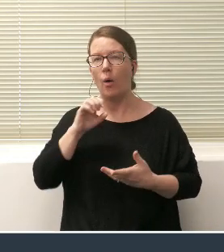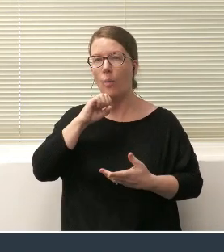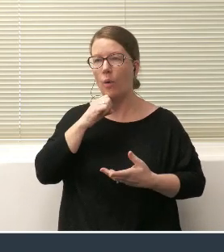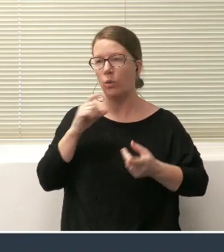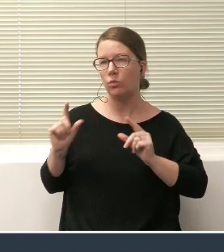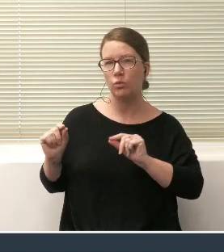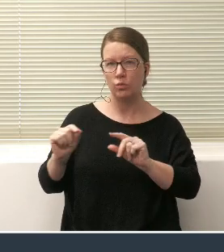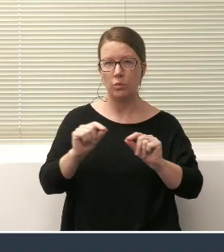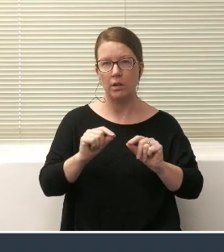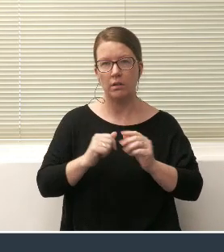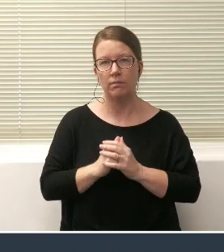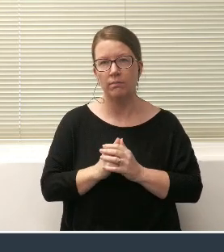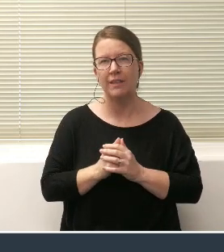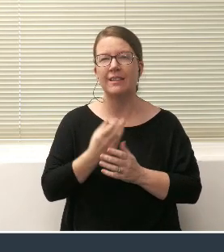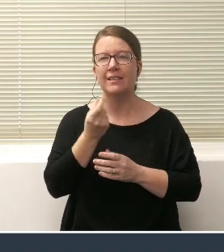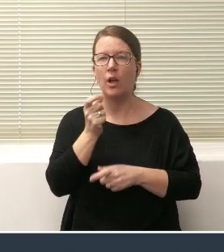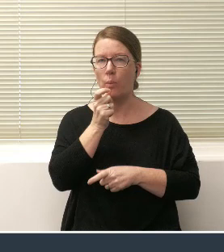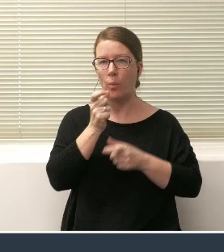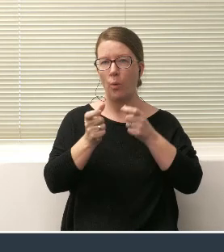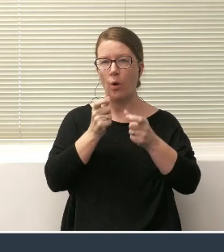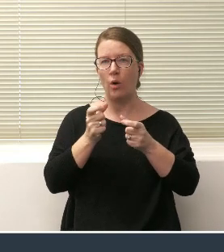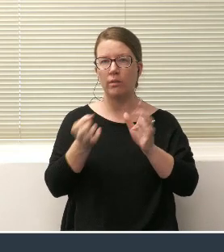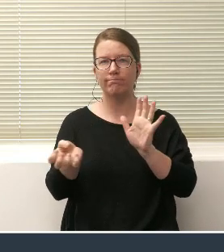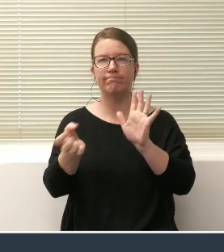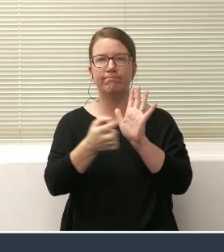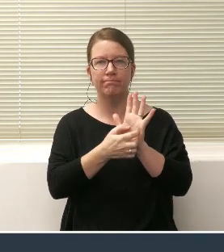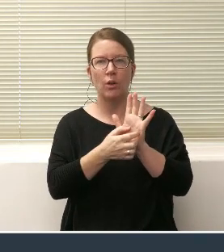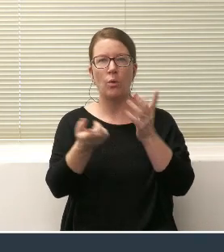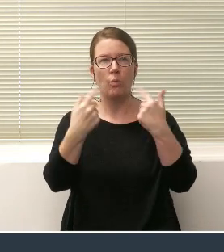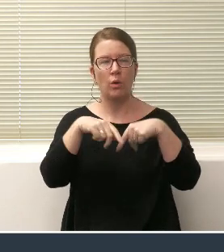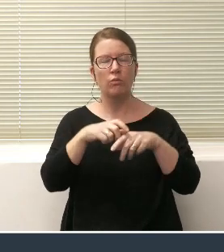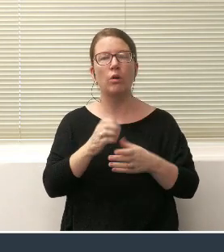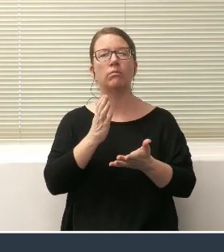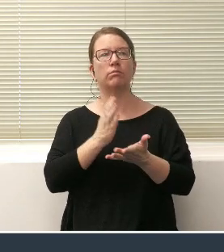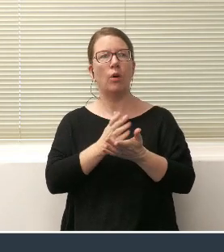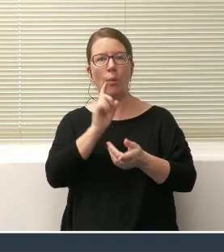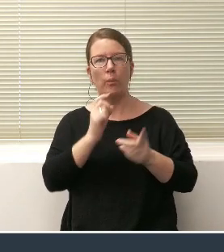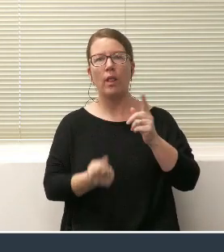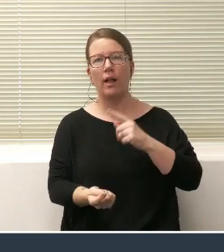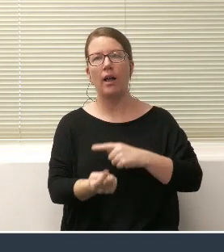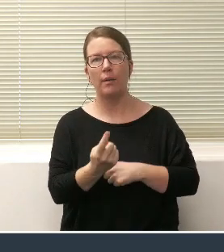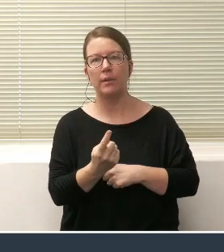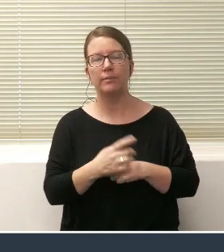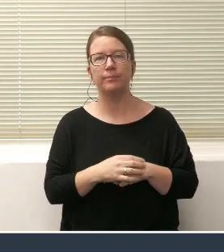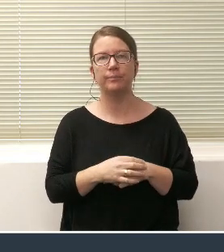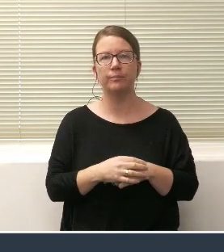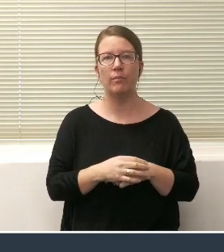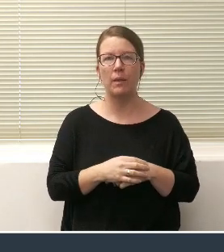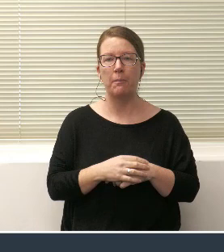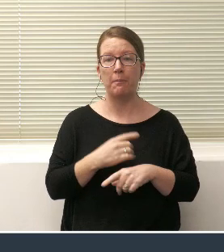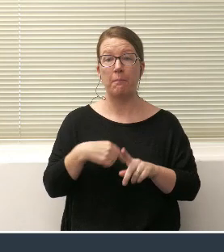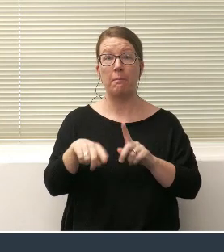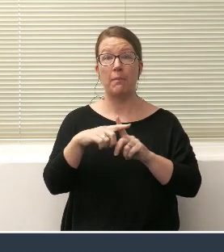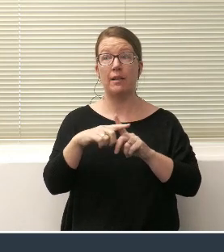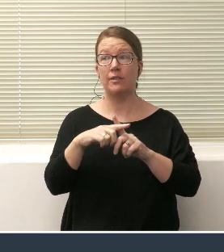or some wording around that, so that we have some certainty about what will come to us and provide